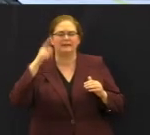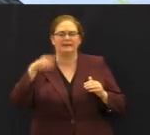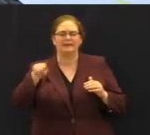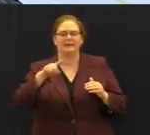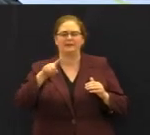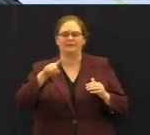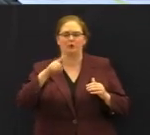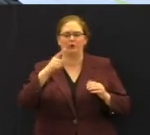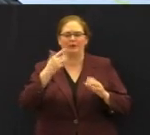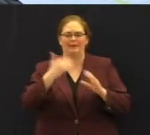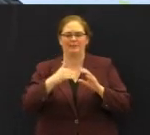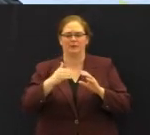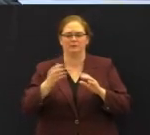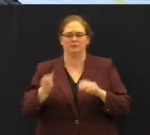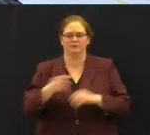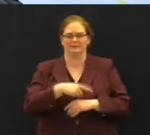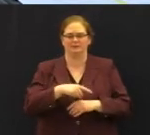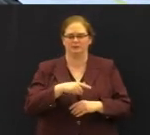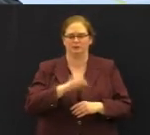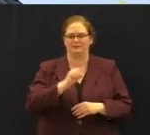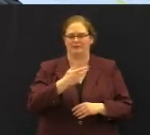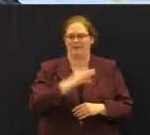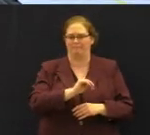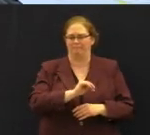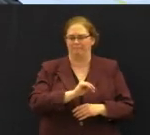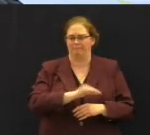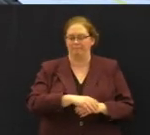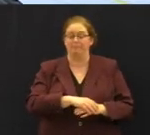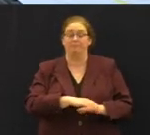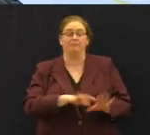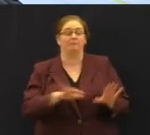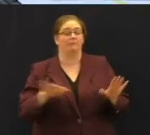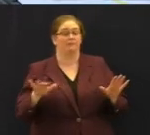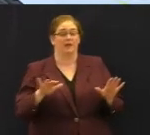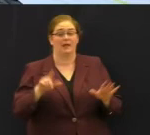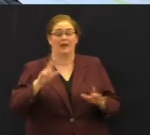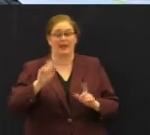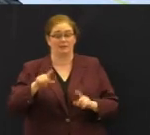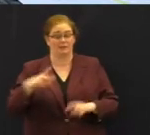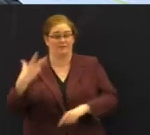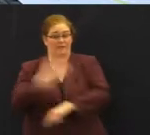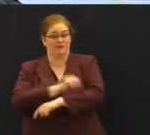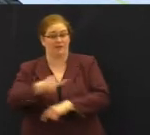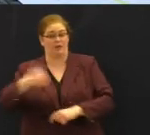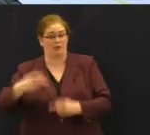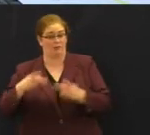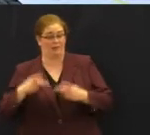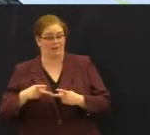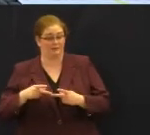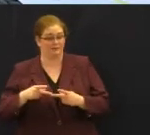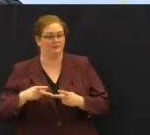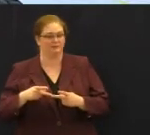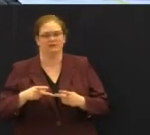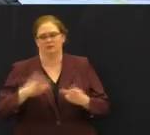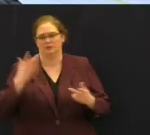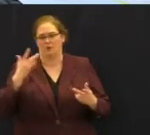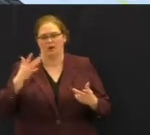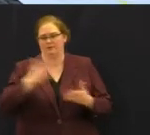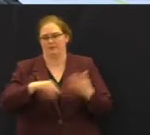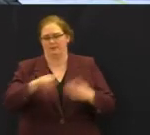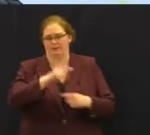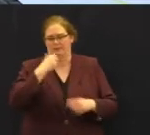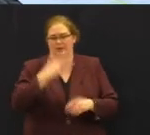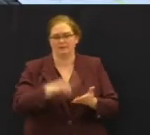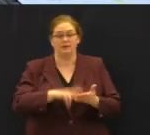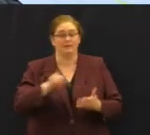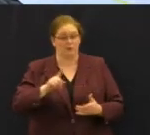are landing. We would also ask that if you have gotten a vaccine elsewhere, which is the other option of why not everybody's signing up,